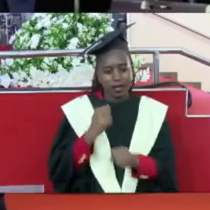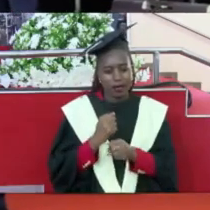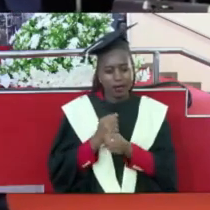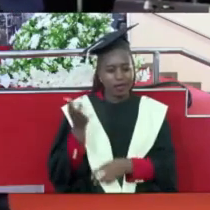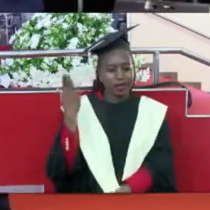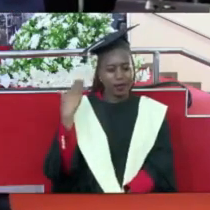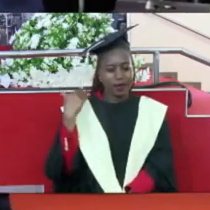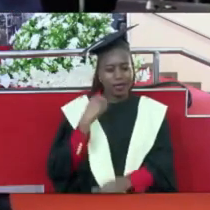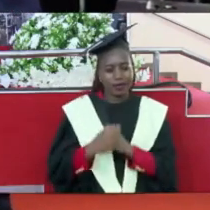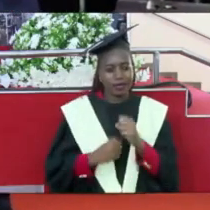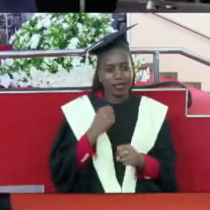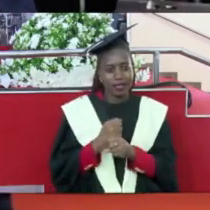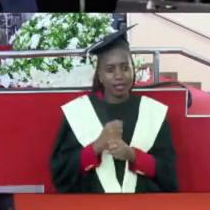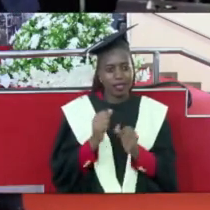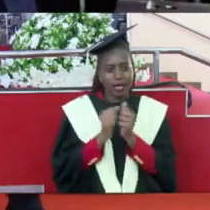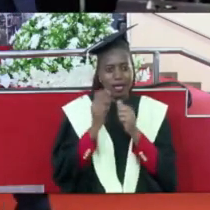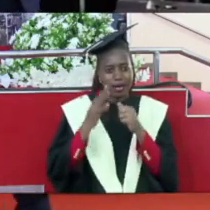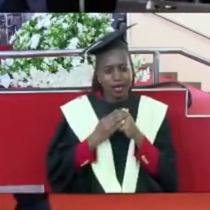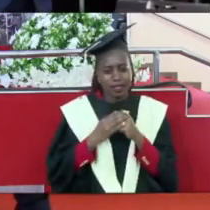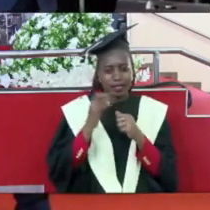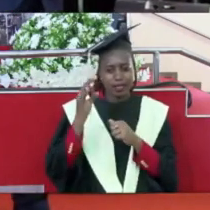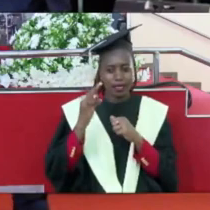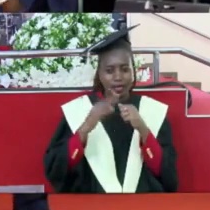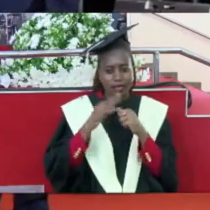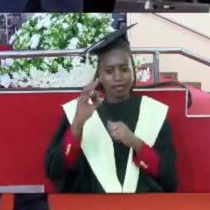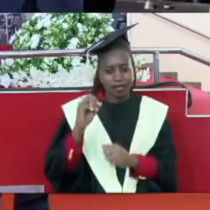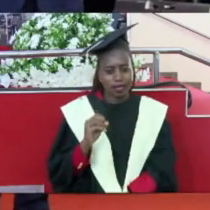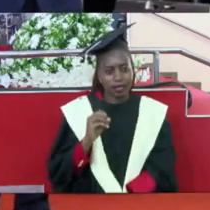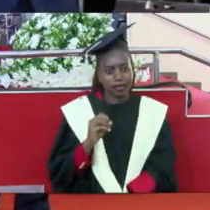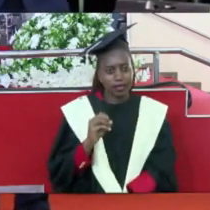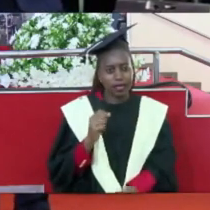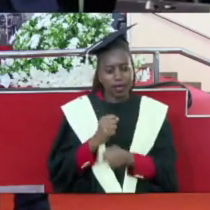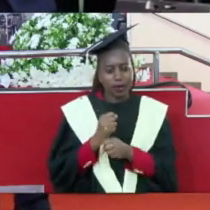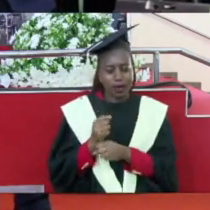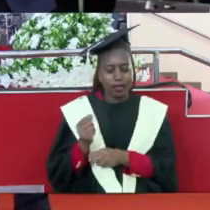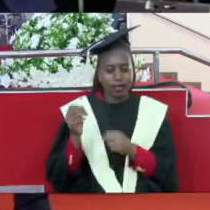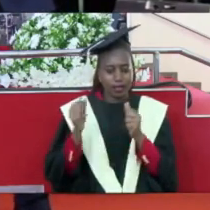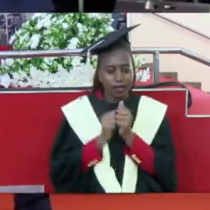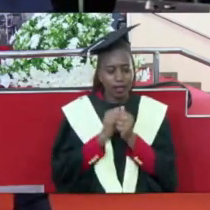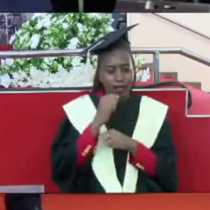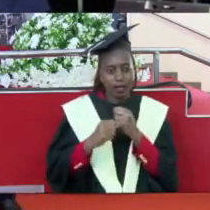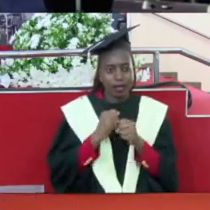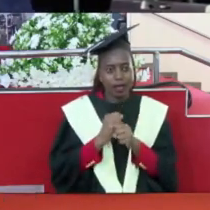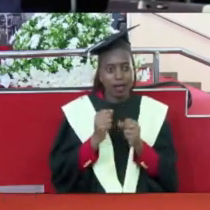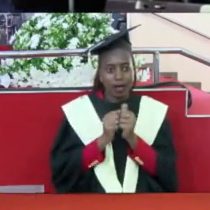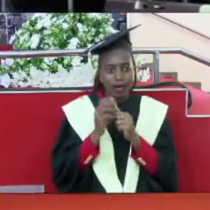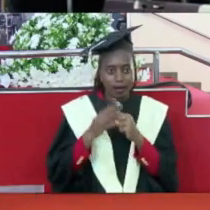1970. They worked in 1980. They worked in 1990s. They worked in